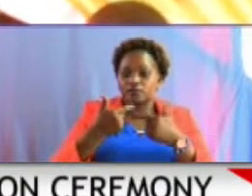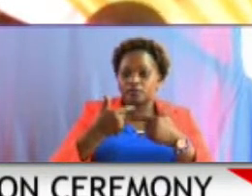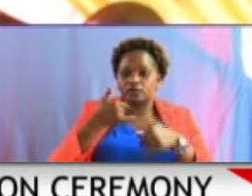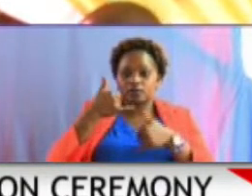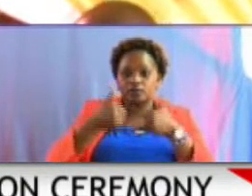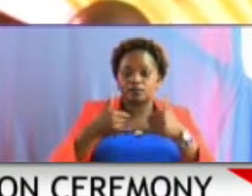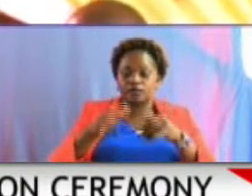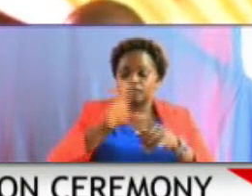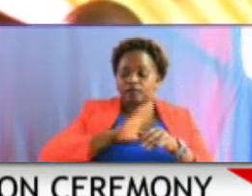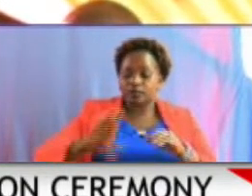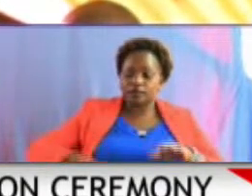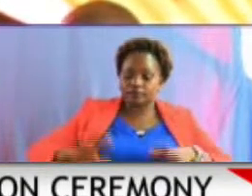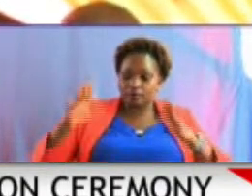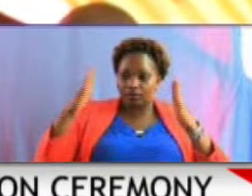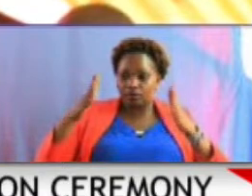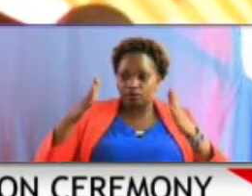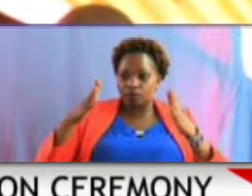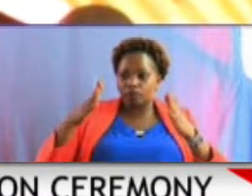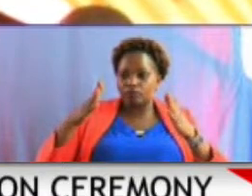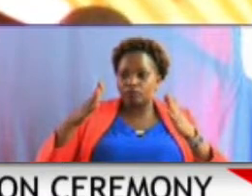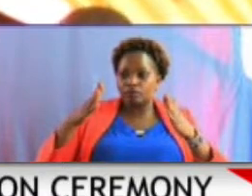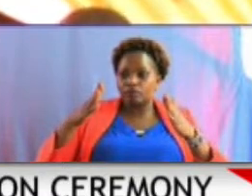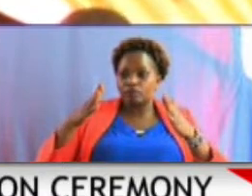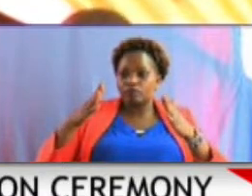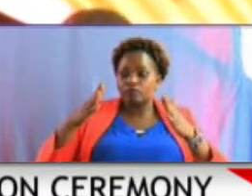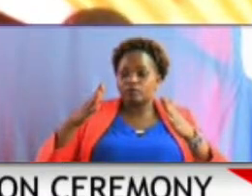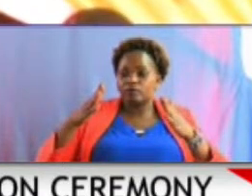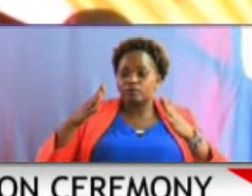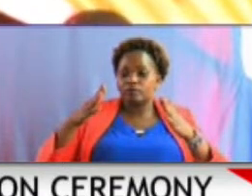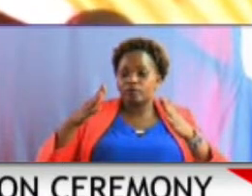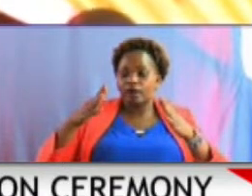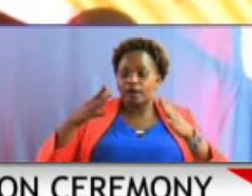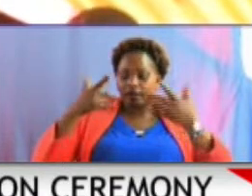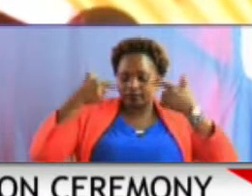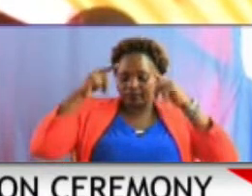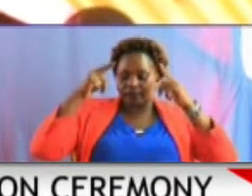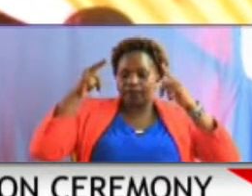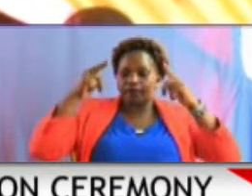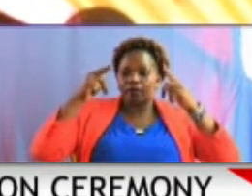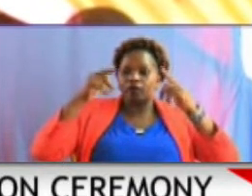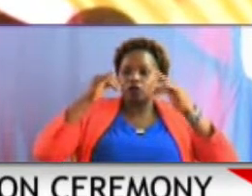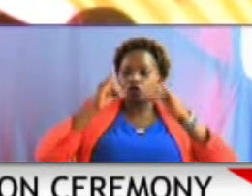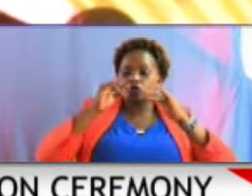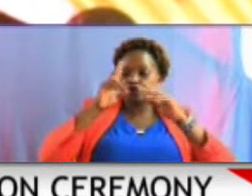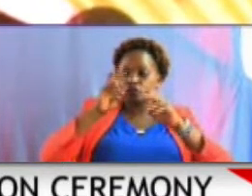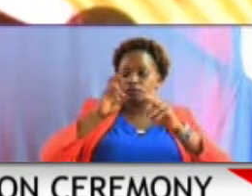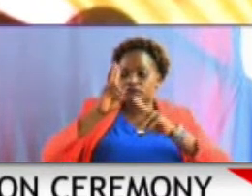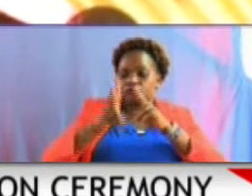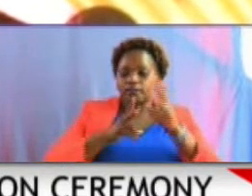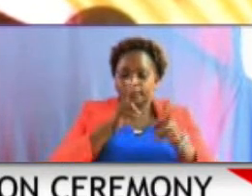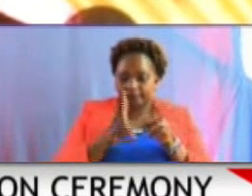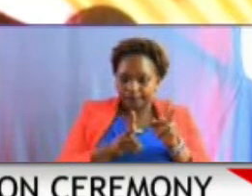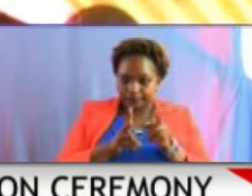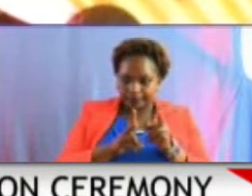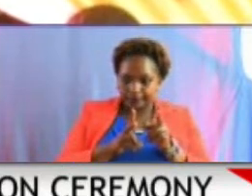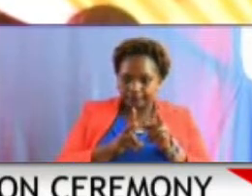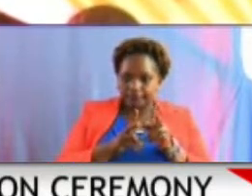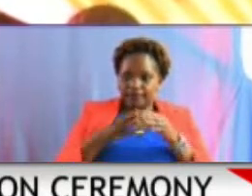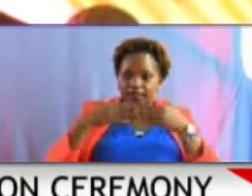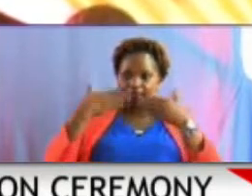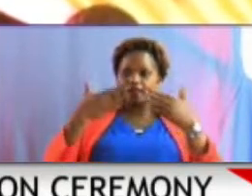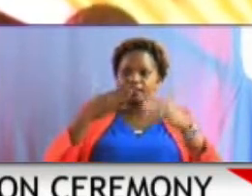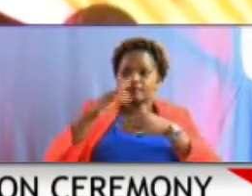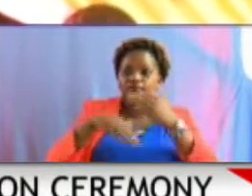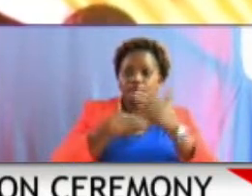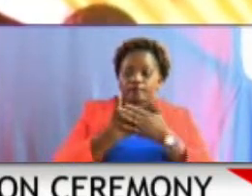Christmas holidays and a prosperous New Year 2022. Thank you